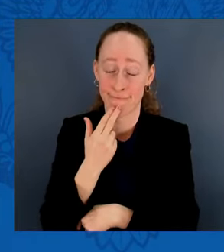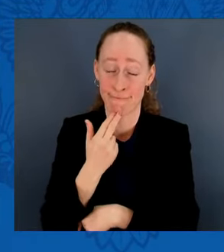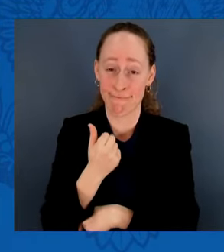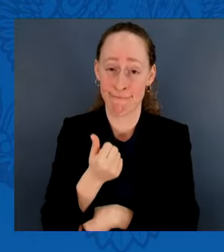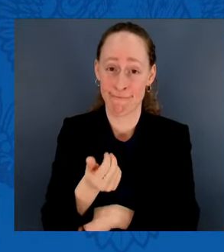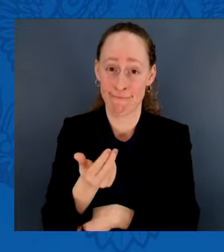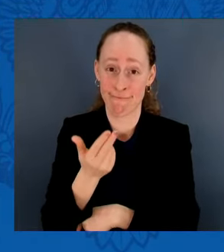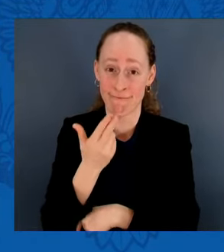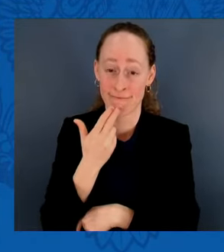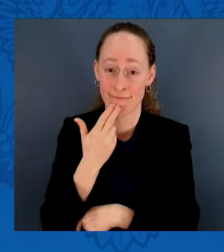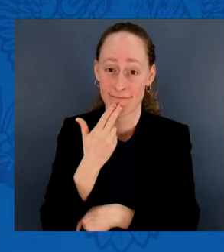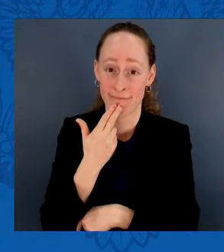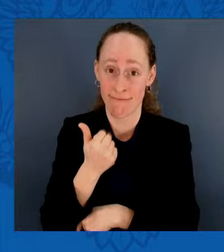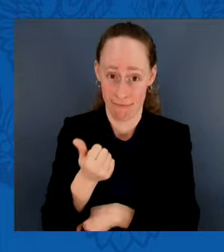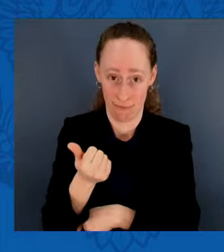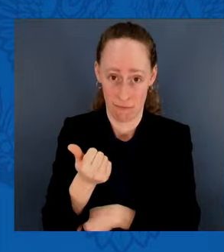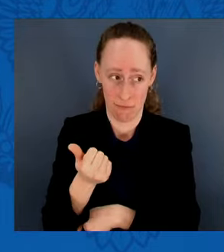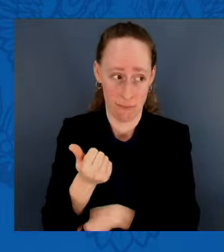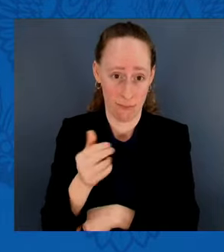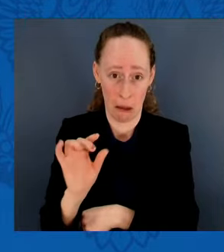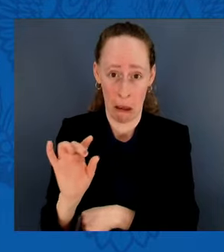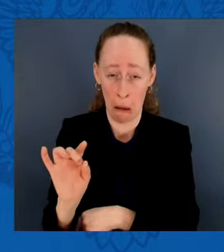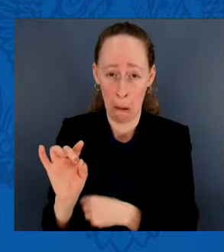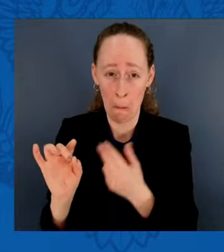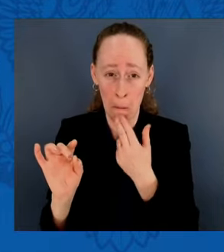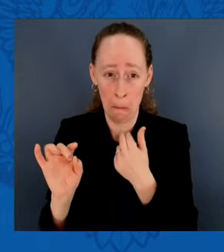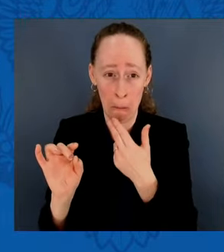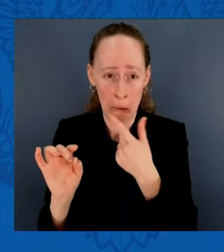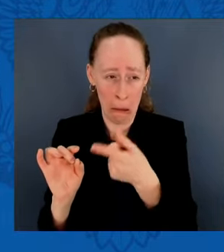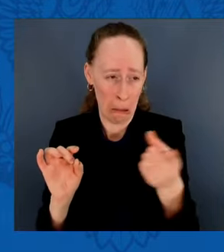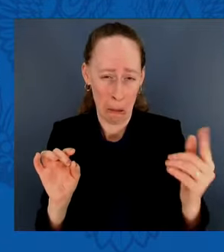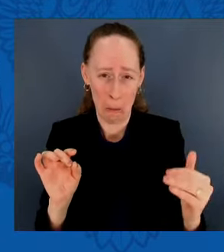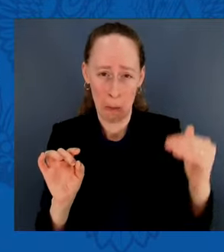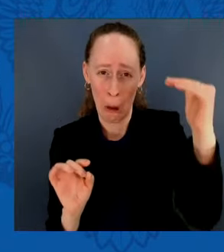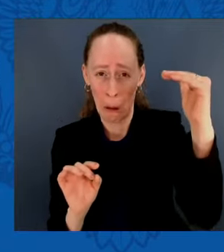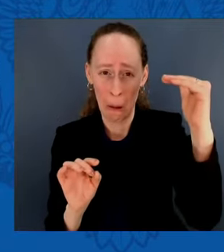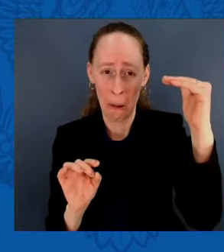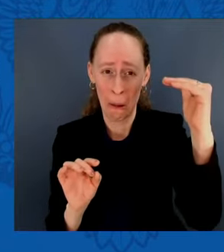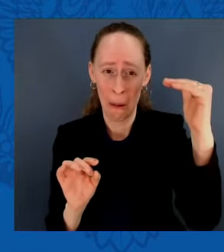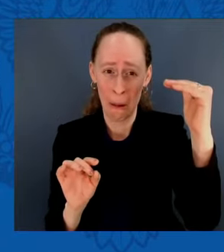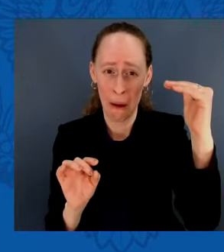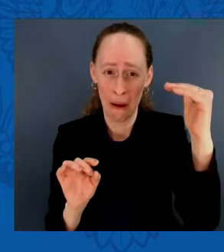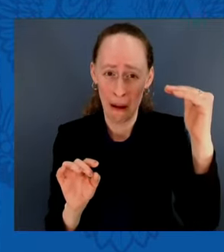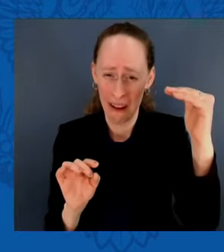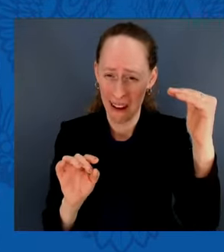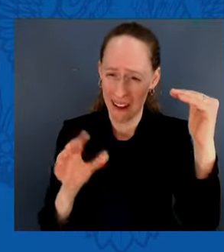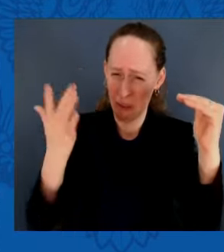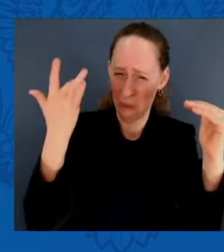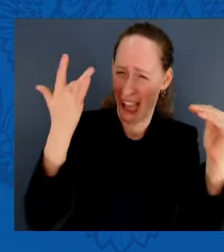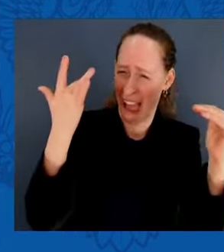No billionaire should pay a lower federal tax rate than a teacher, a sanitation worker, or a nurse.